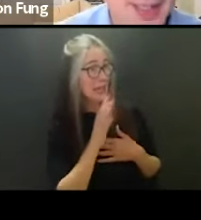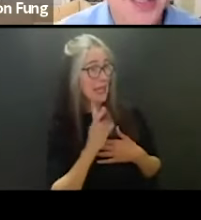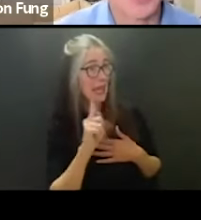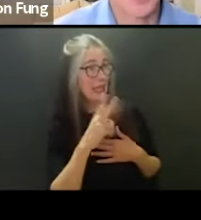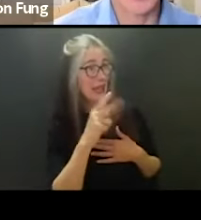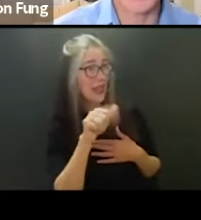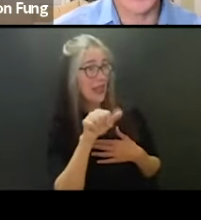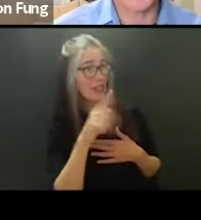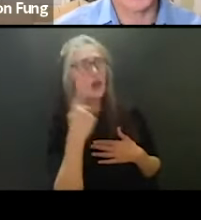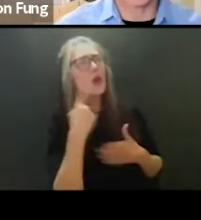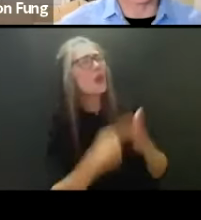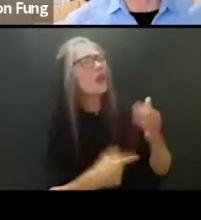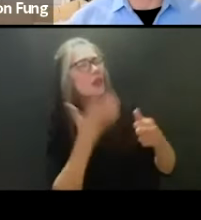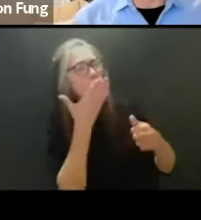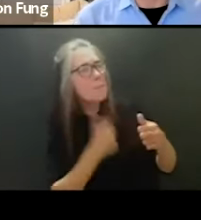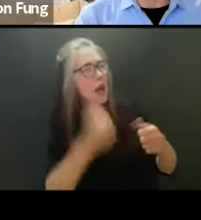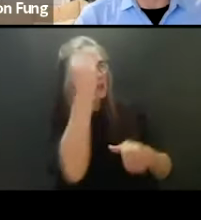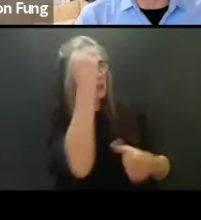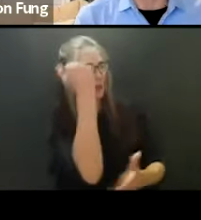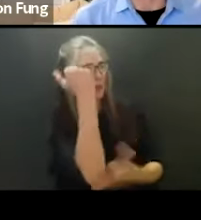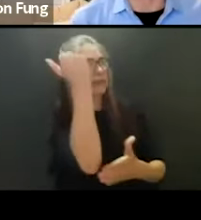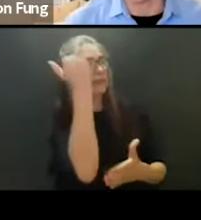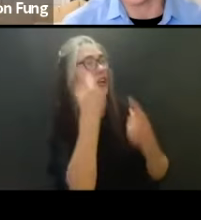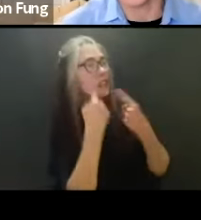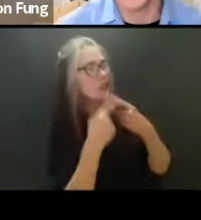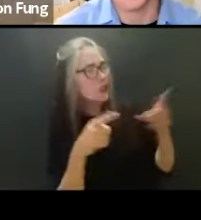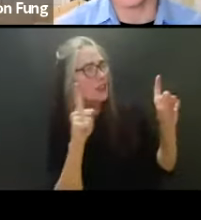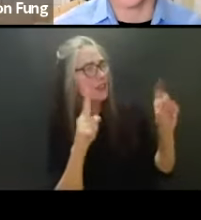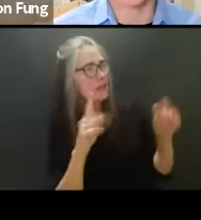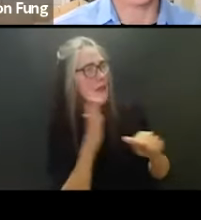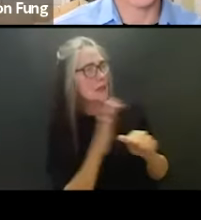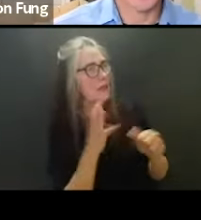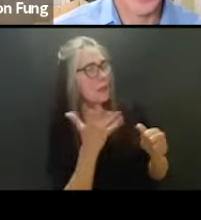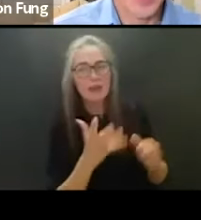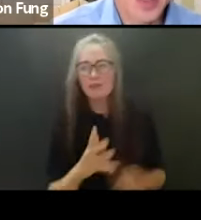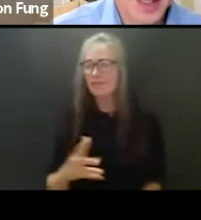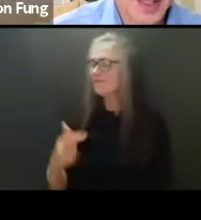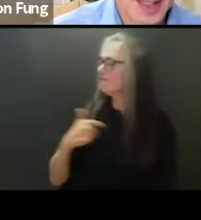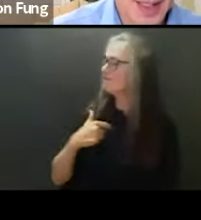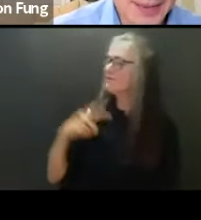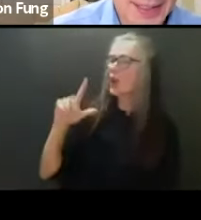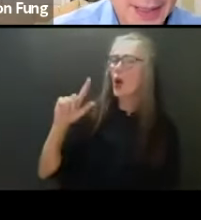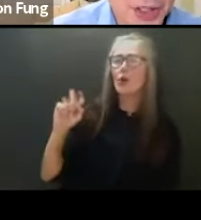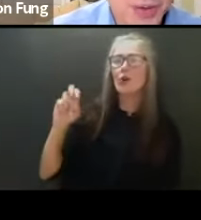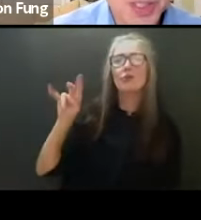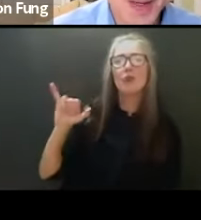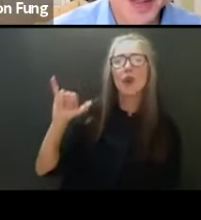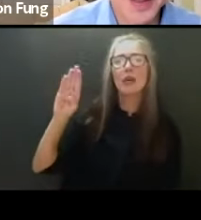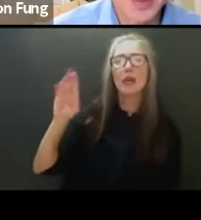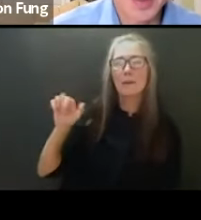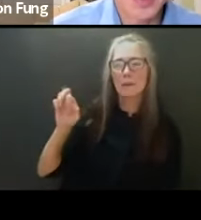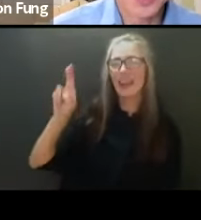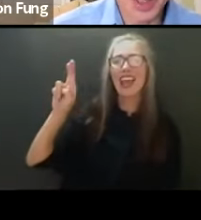they said, he said, Lady Thatcher, what do you regard as your greatest achievement? And Lady Thatcher